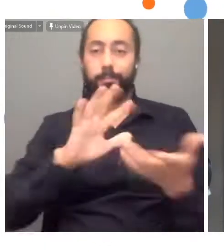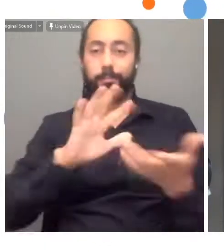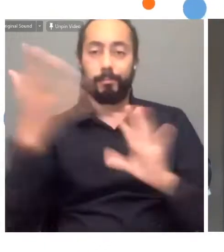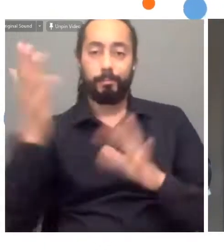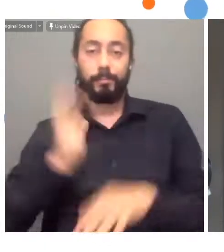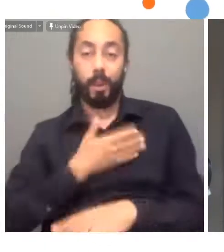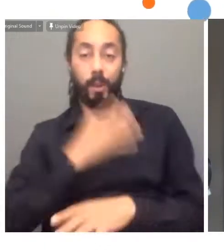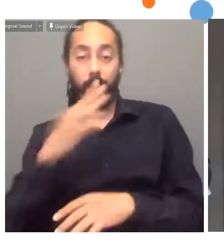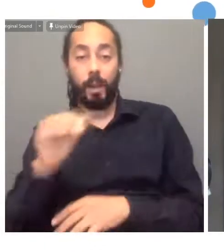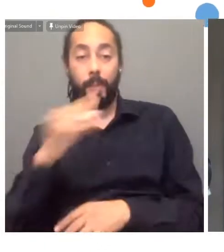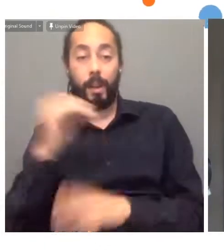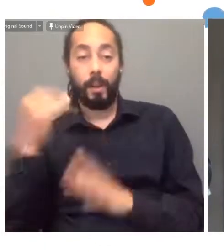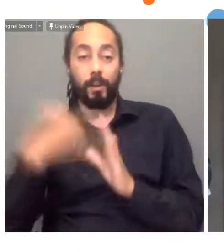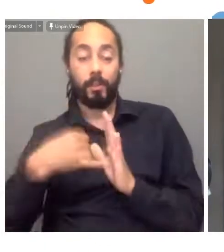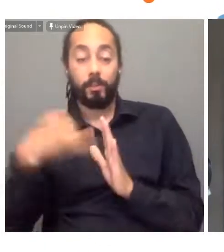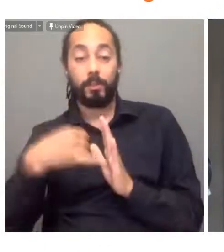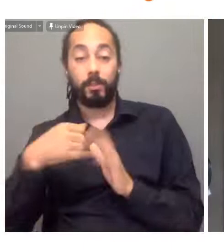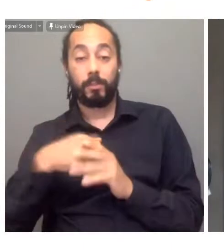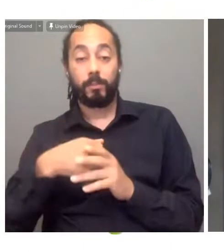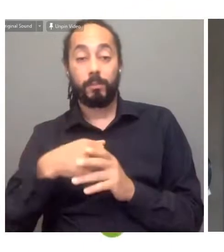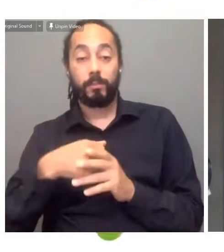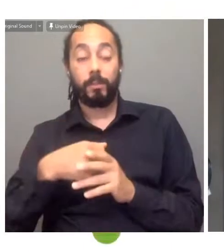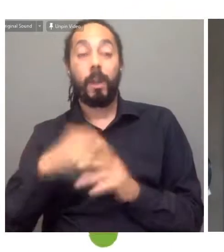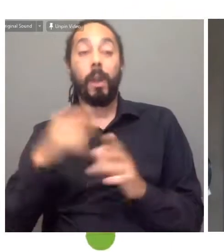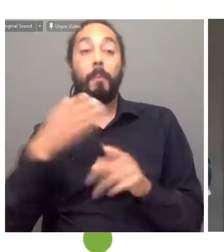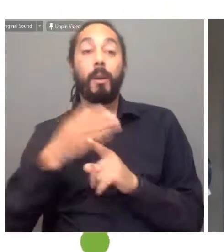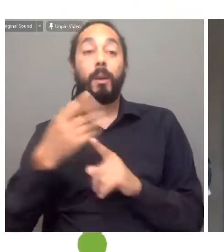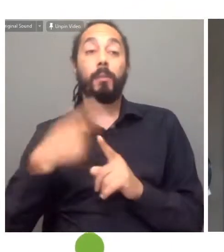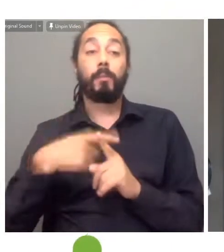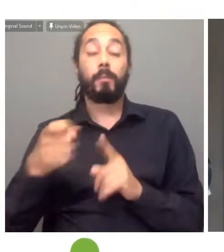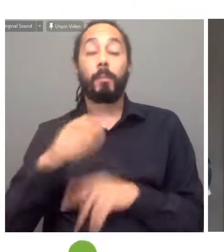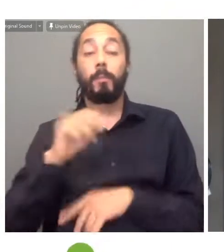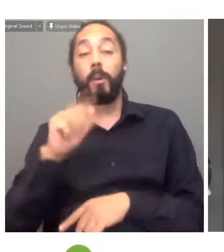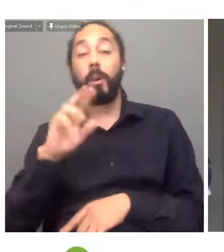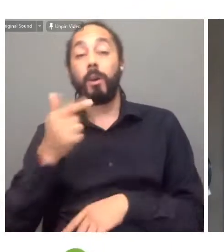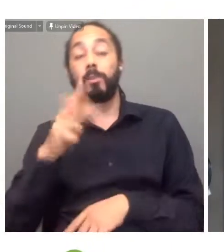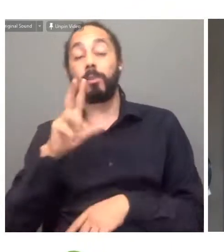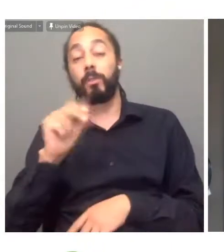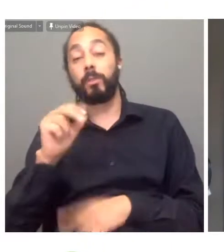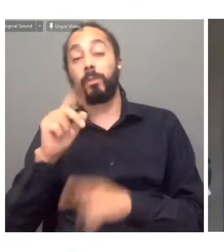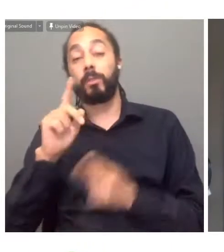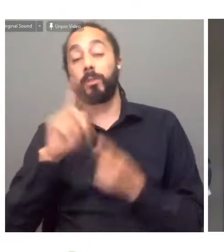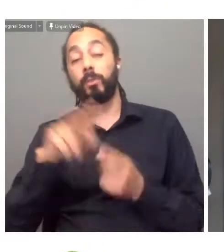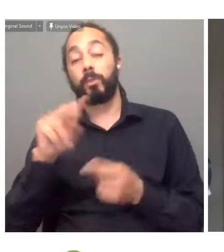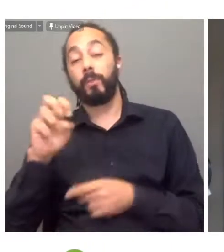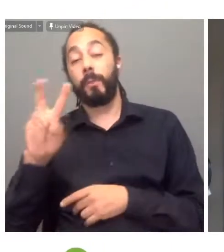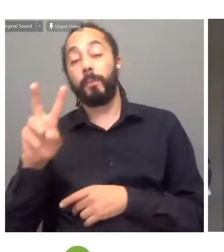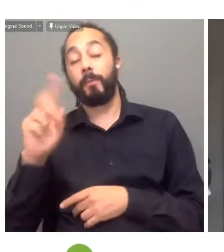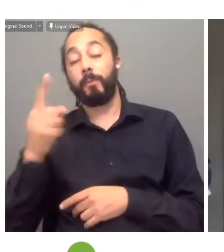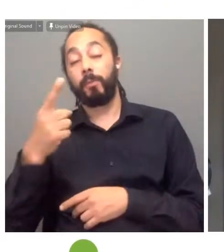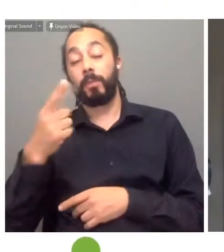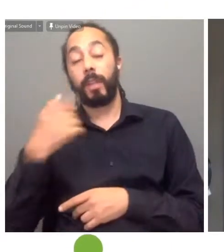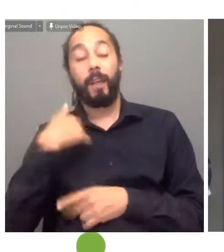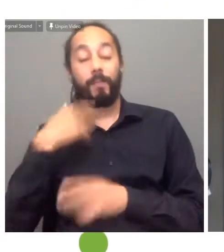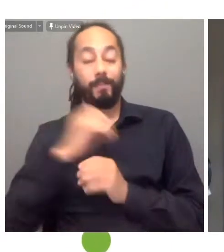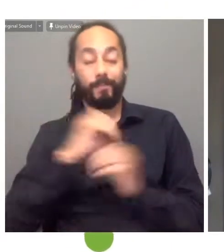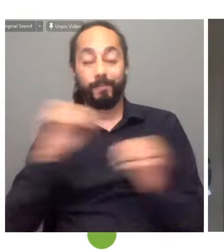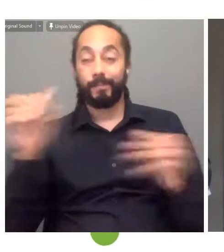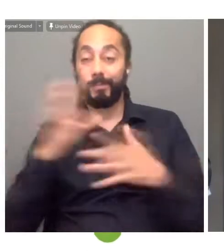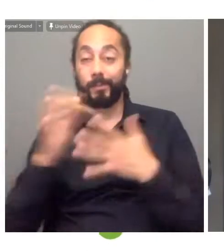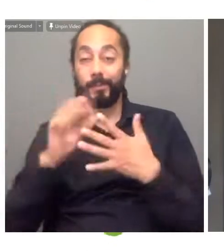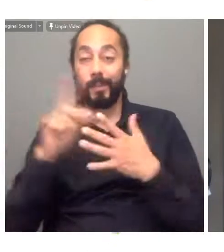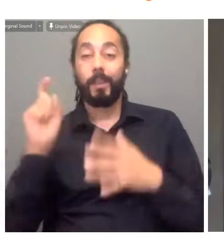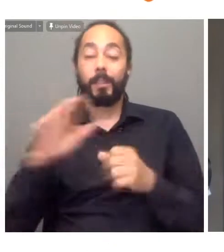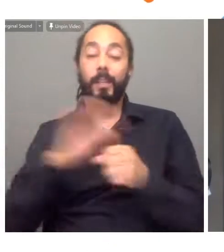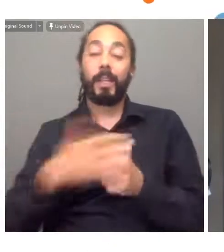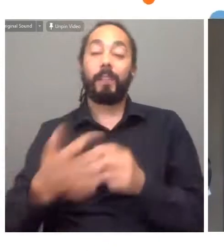CEWS subsidy over the period of August 30th to November 21st, we will have no choice but to lay off most of our staff. Is there